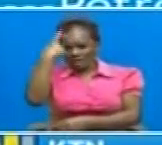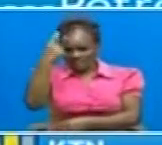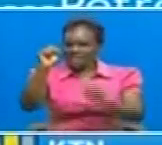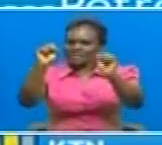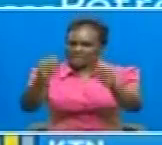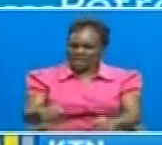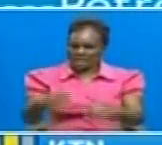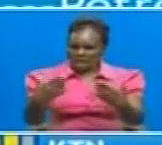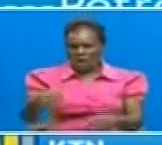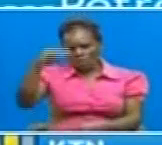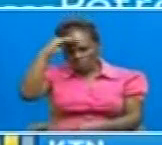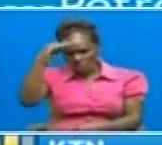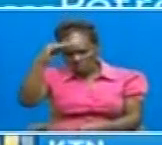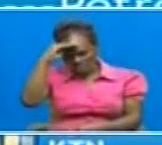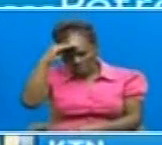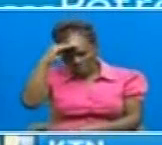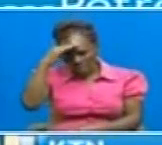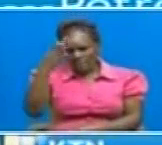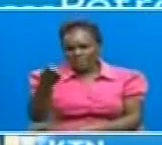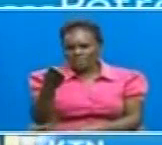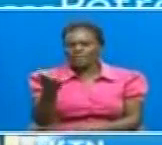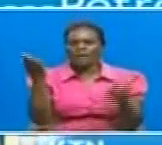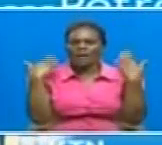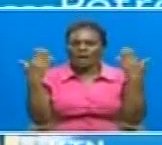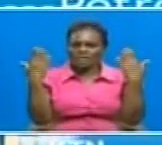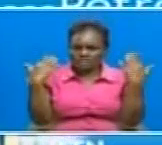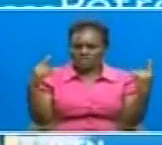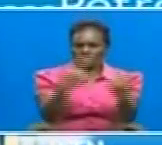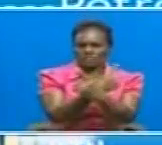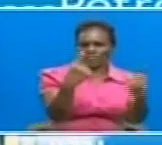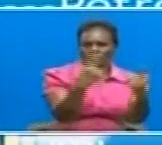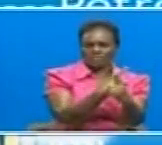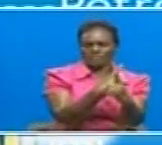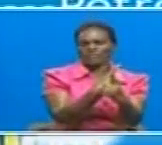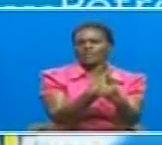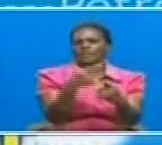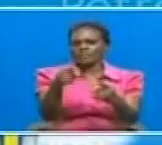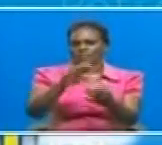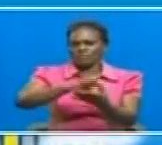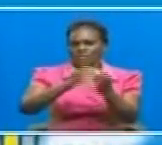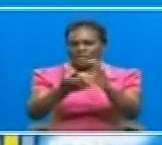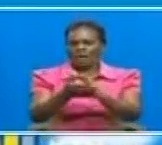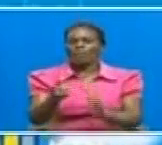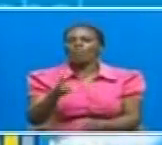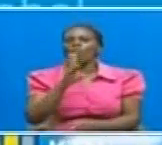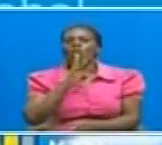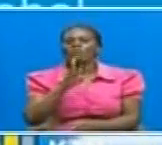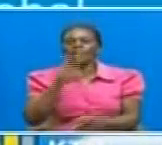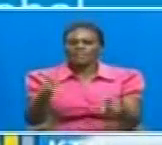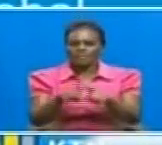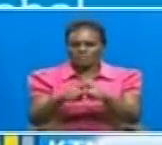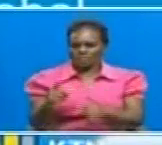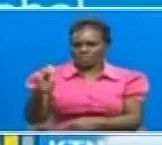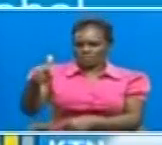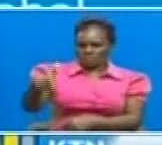science of alcohol. When alkanes, that is gases like ethane and butane, get heavy, they become liquid such as petrol.